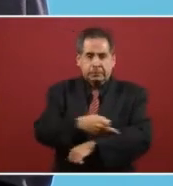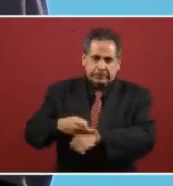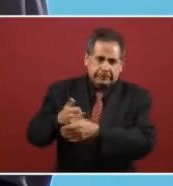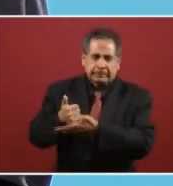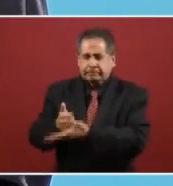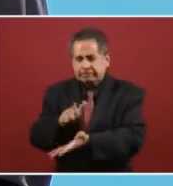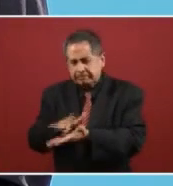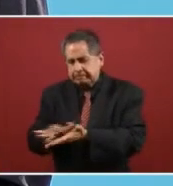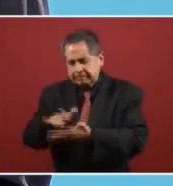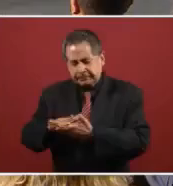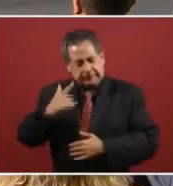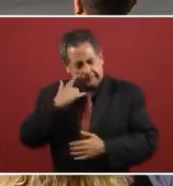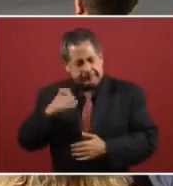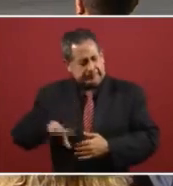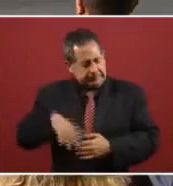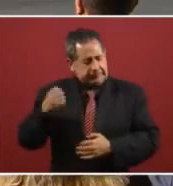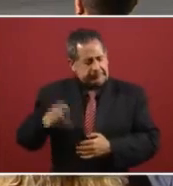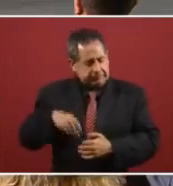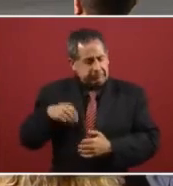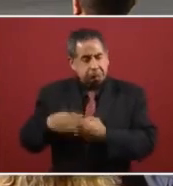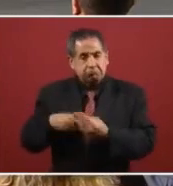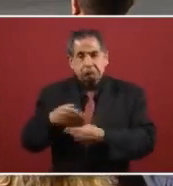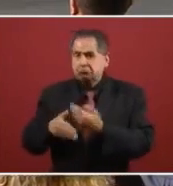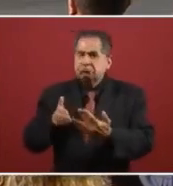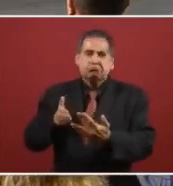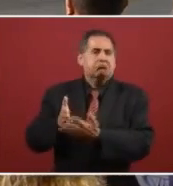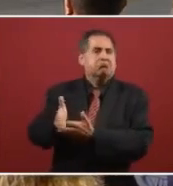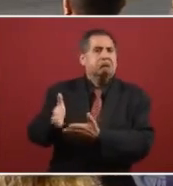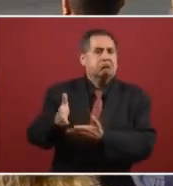through the efforts of their families,